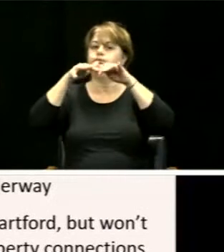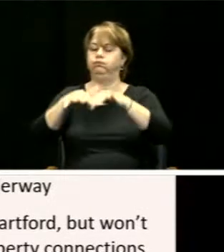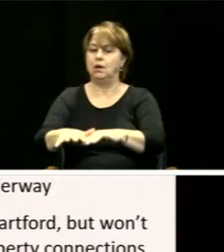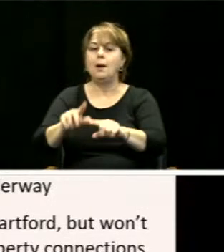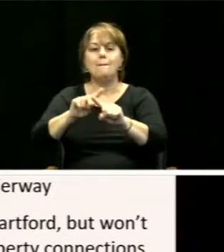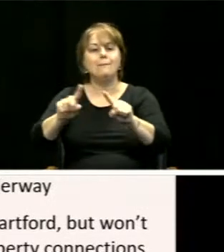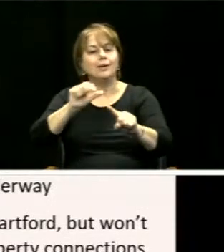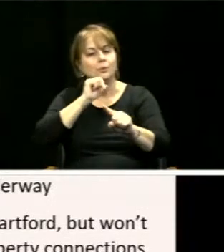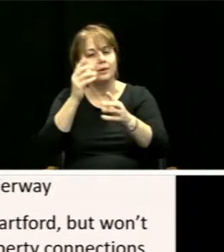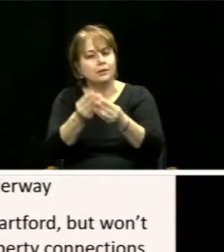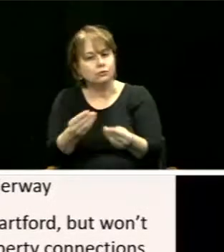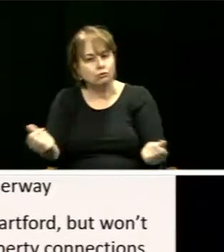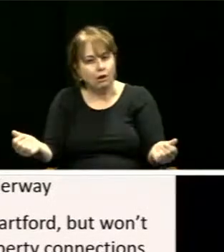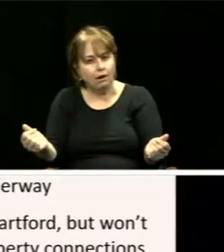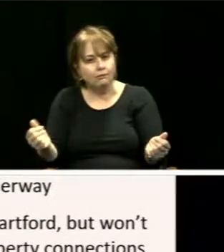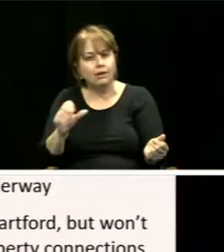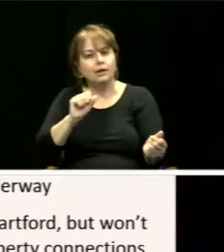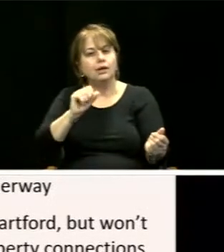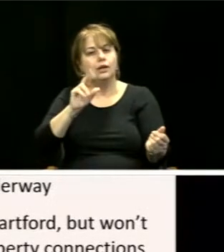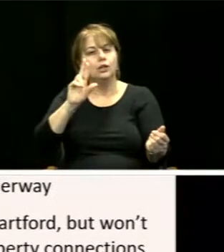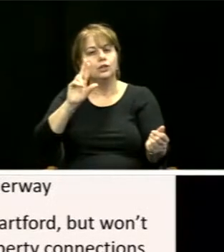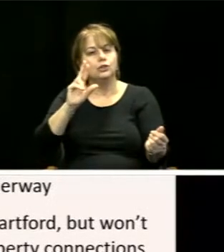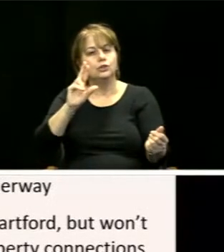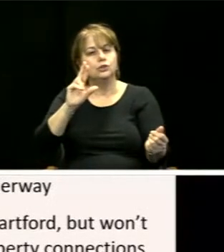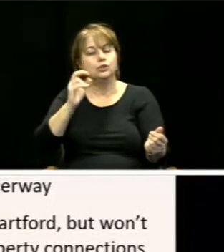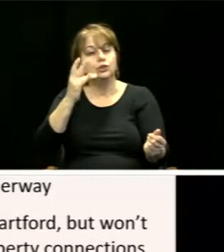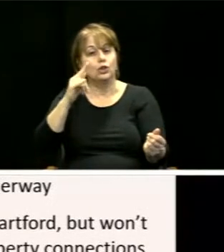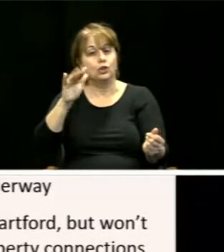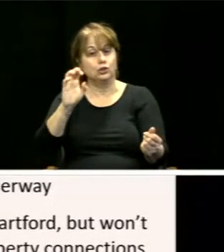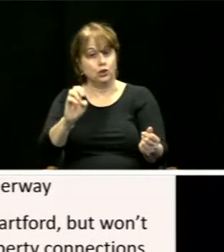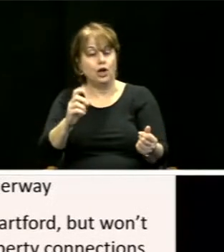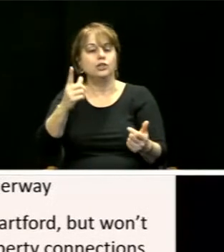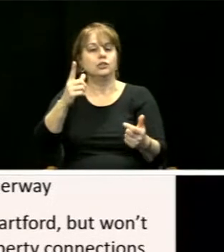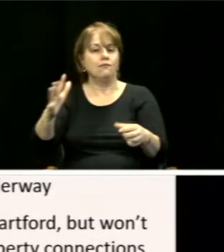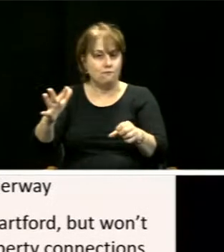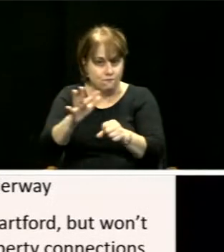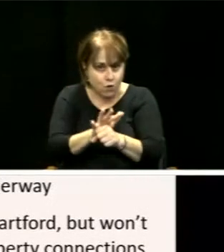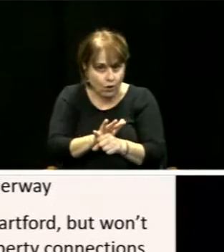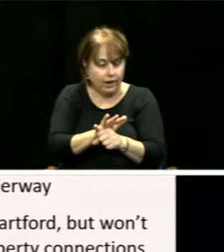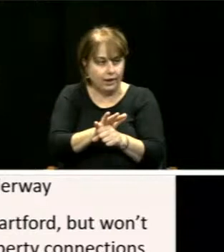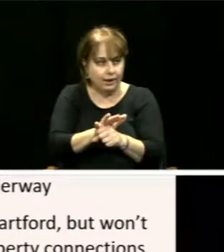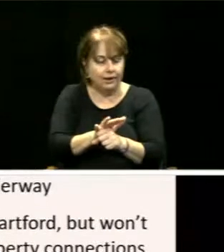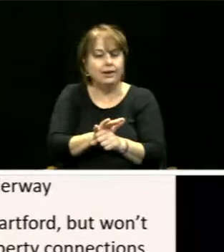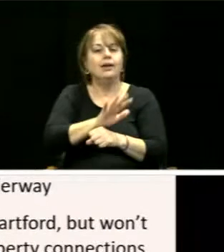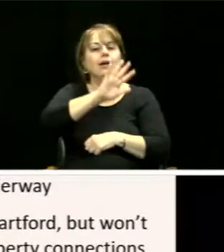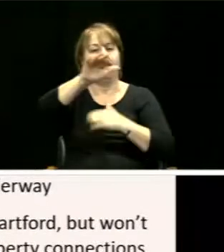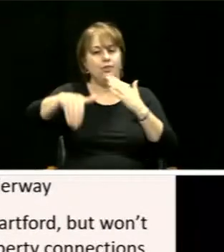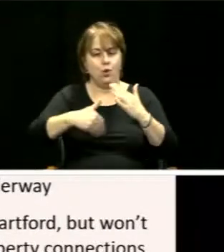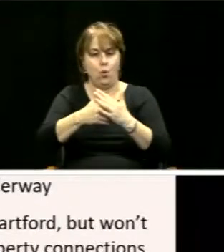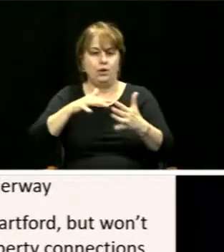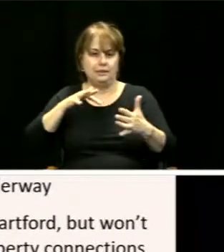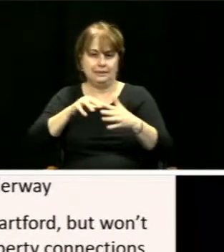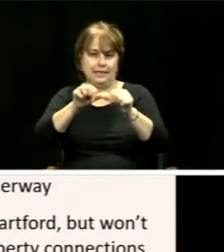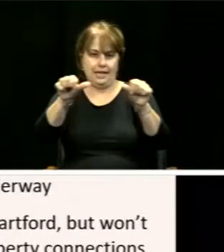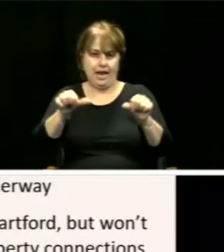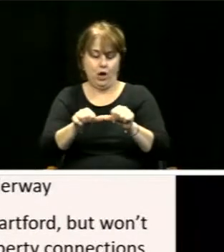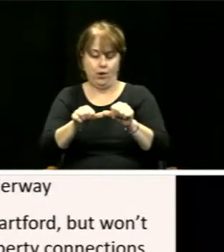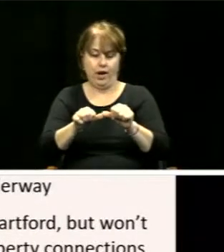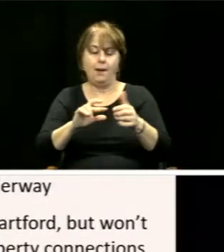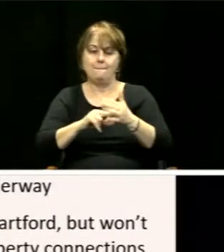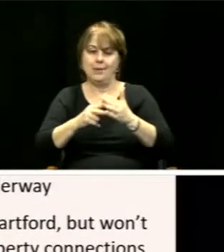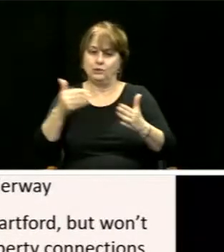not solve the surcharging issues completely within the study area, which is closer to the center of